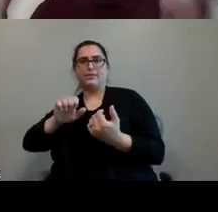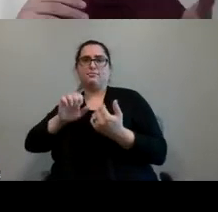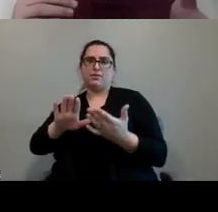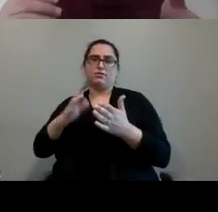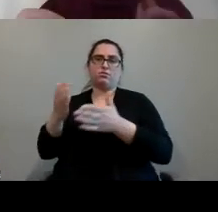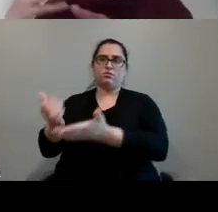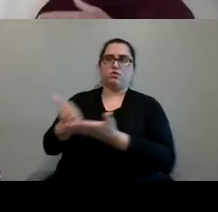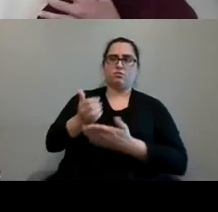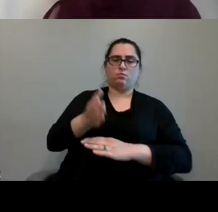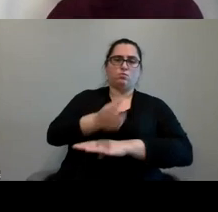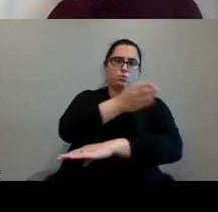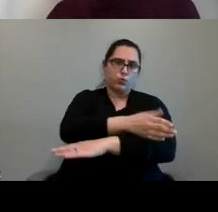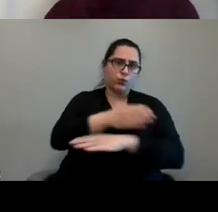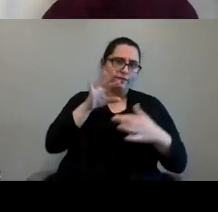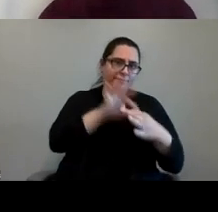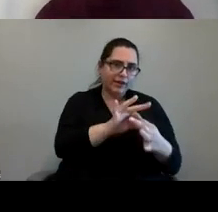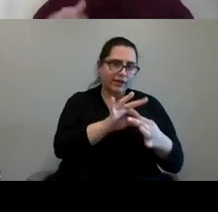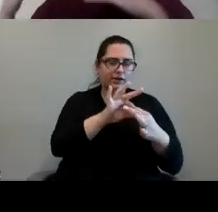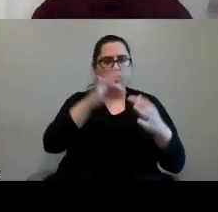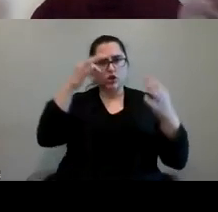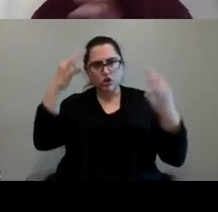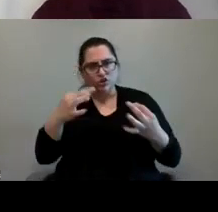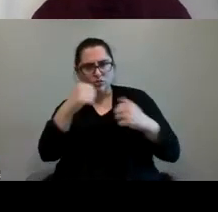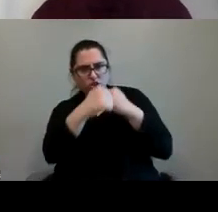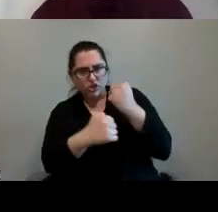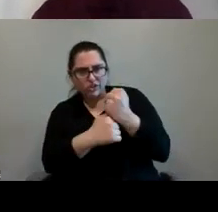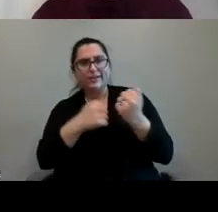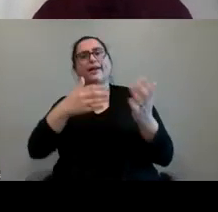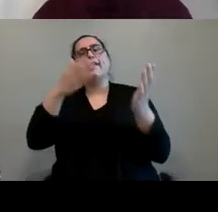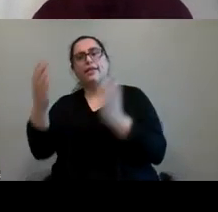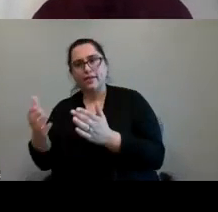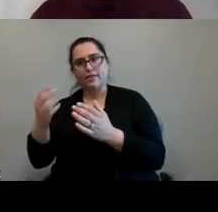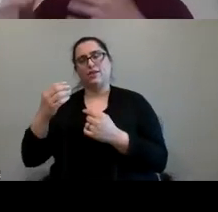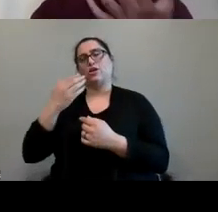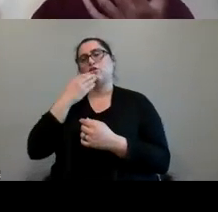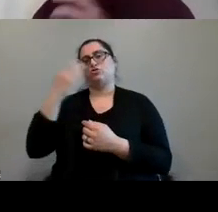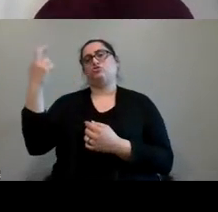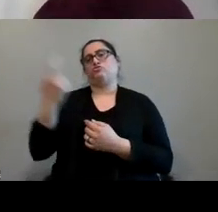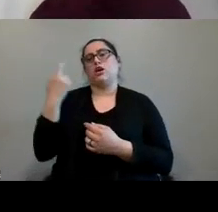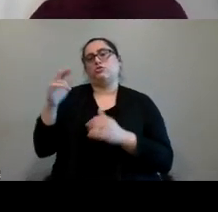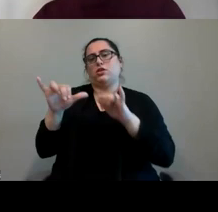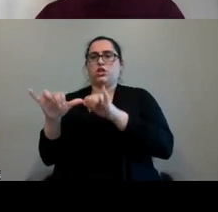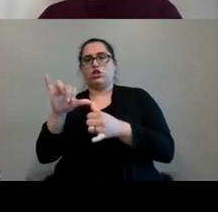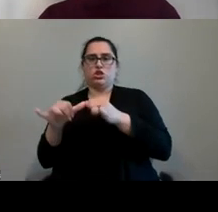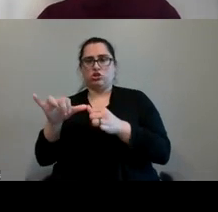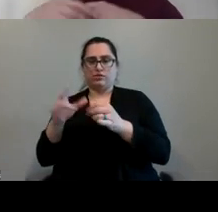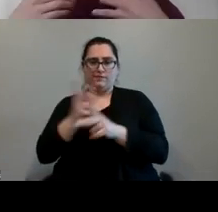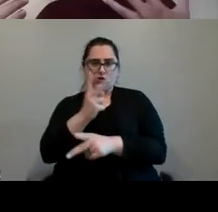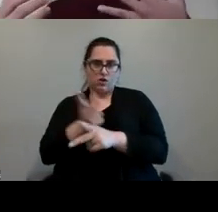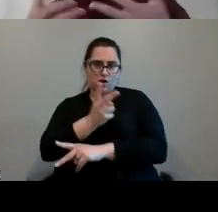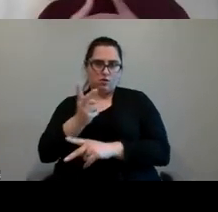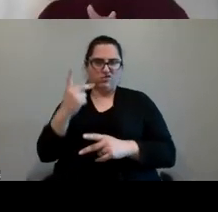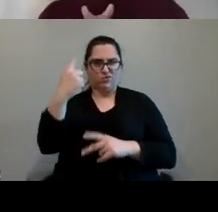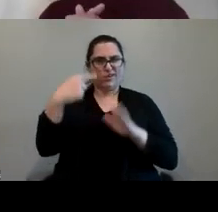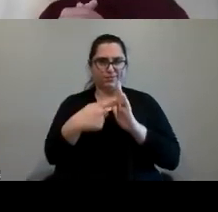affinity, then determine the structure, and then do rational engineering on top of that. As an example, if high